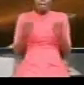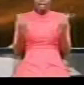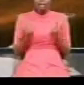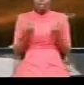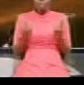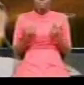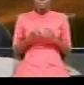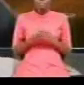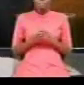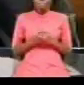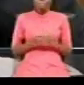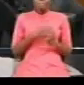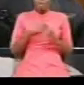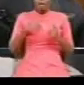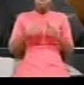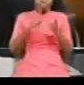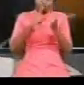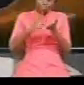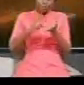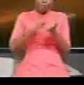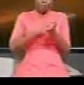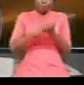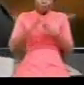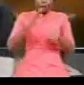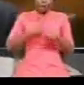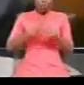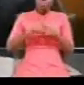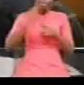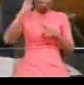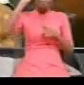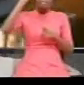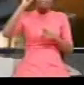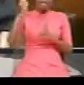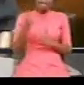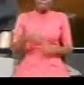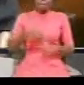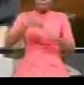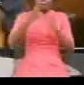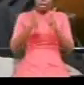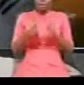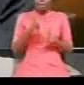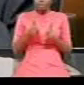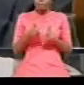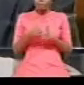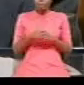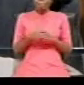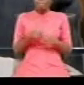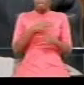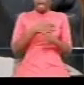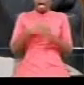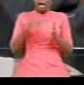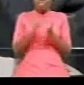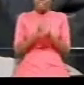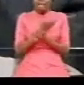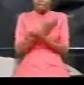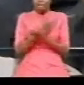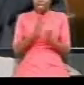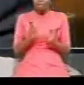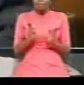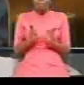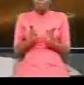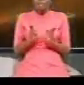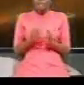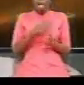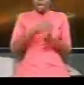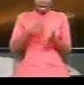iniquities and to purify unto himself a peculiar people. And that redemption and